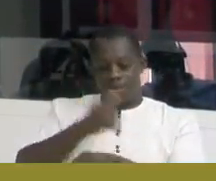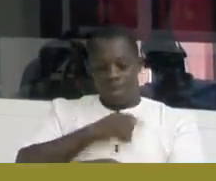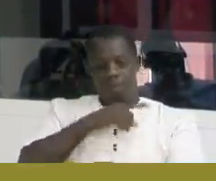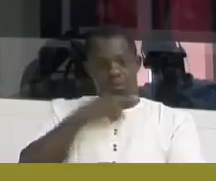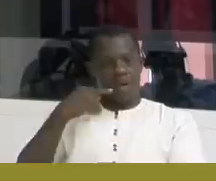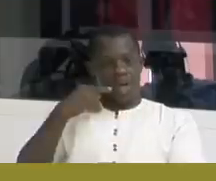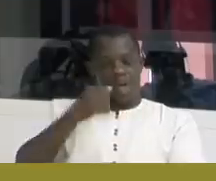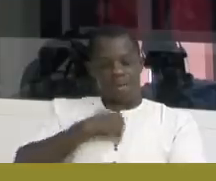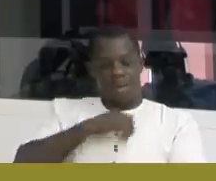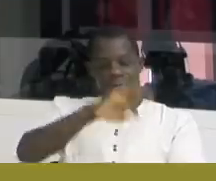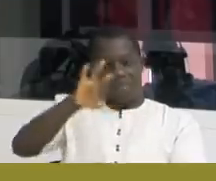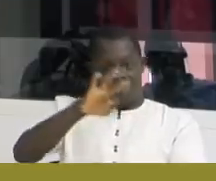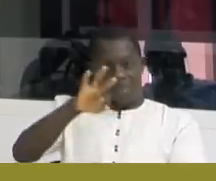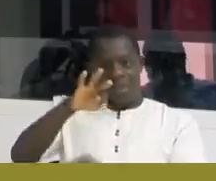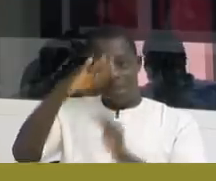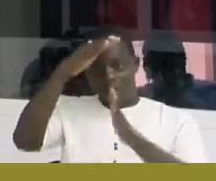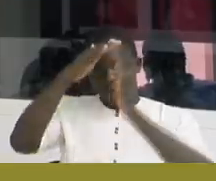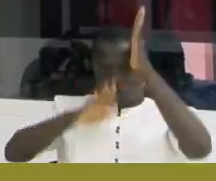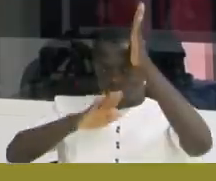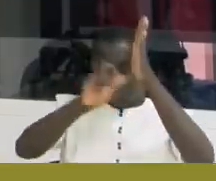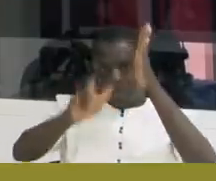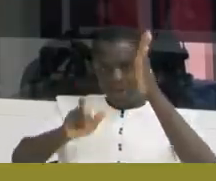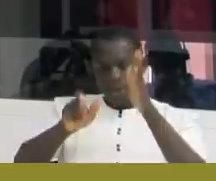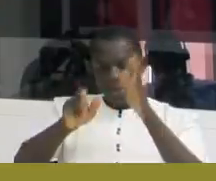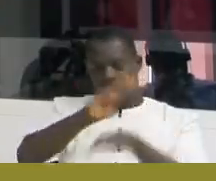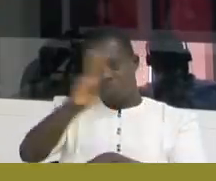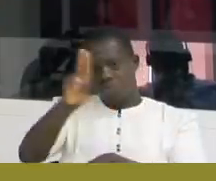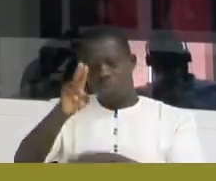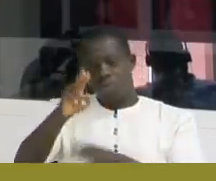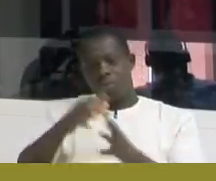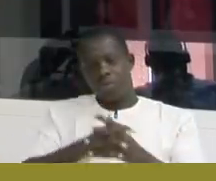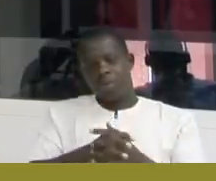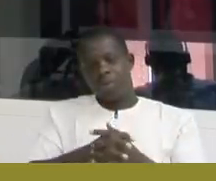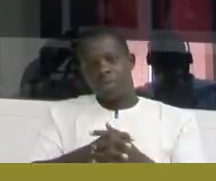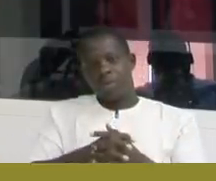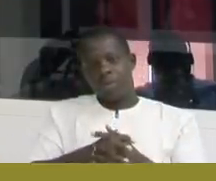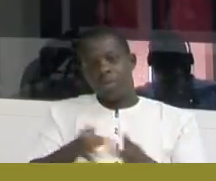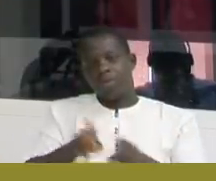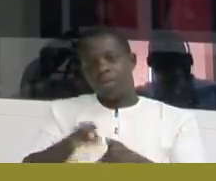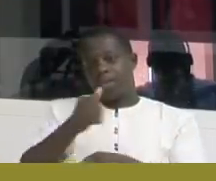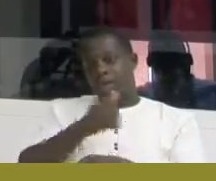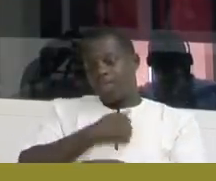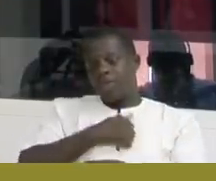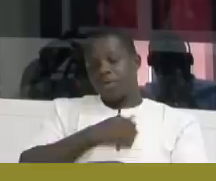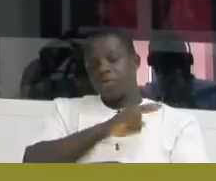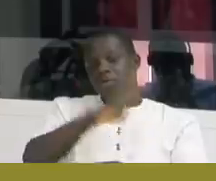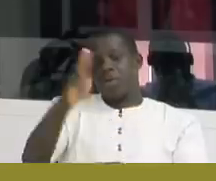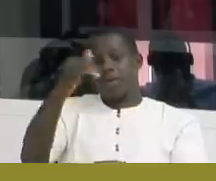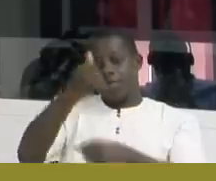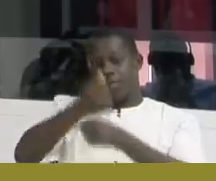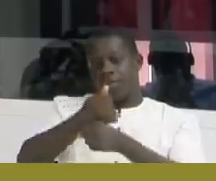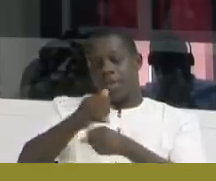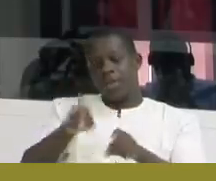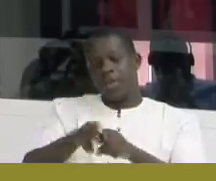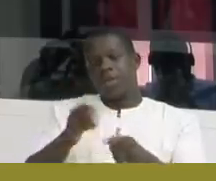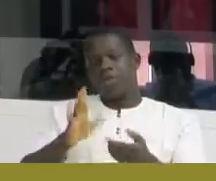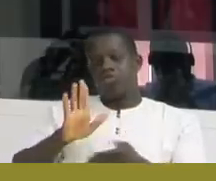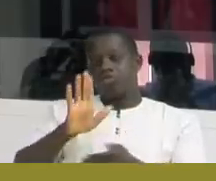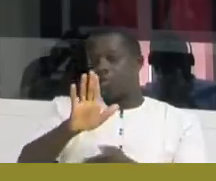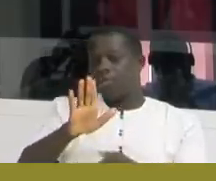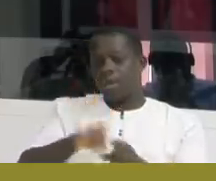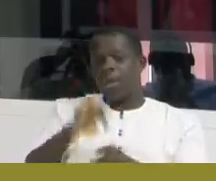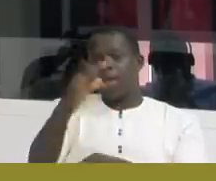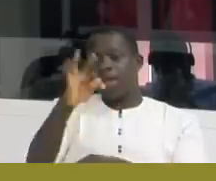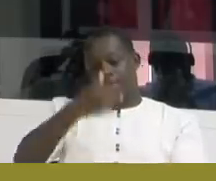family, soldiers. It could not. But this threat was not imminent. The threat was averted. As far as I